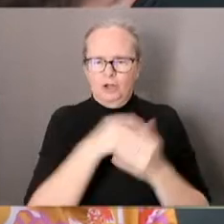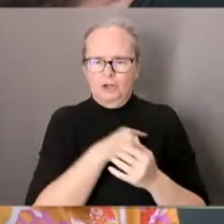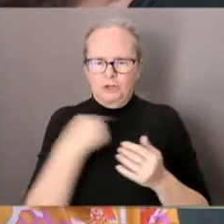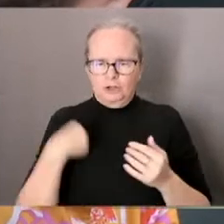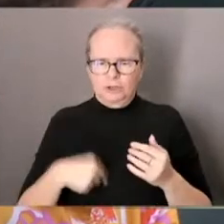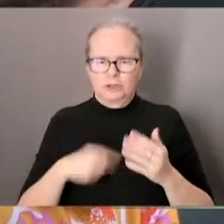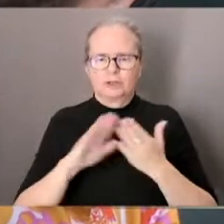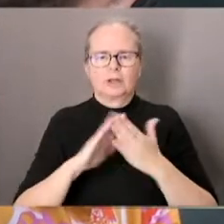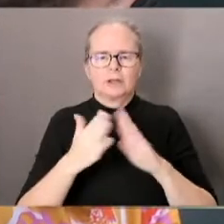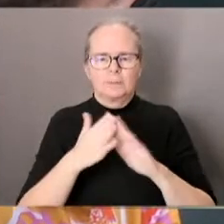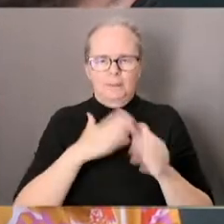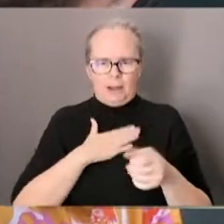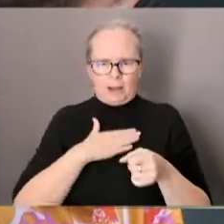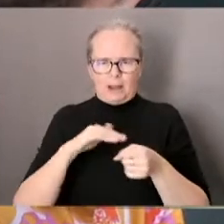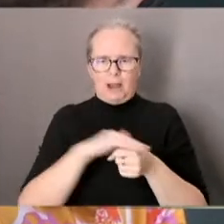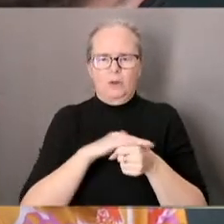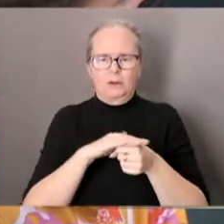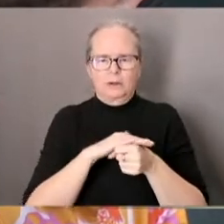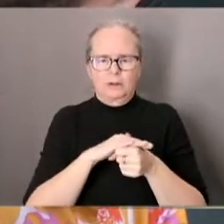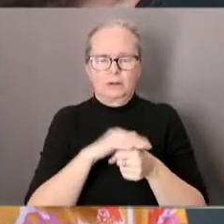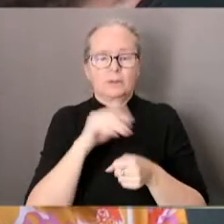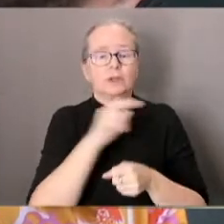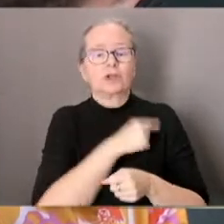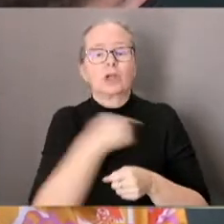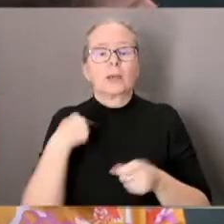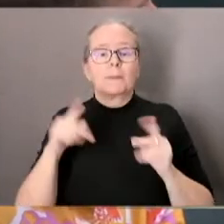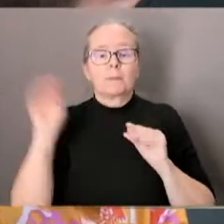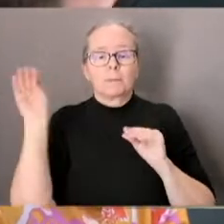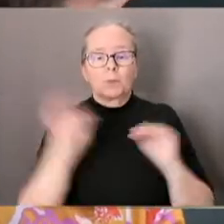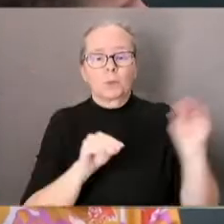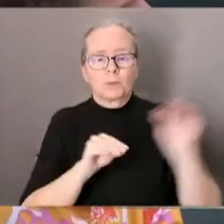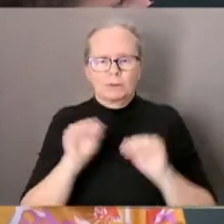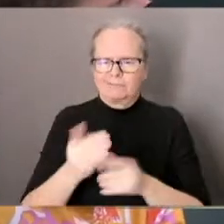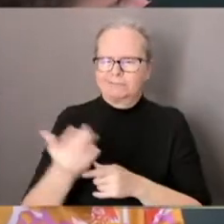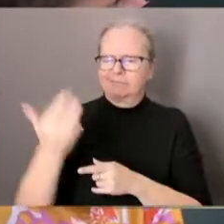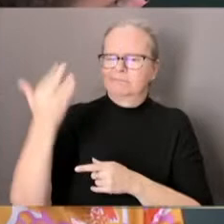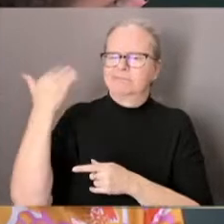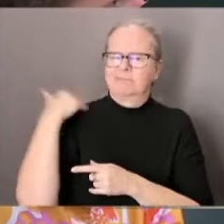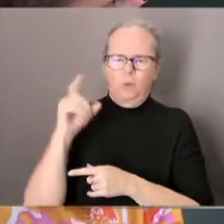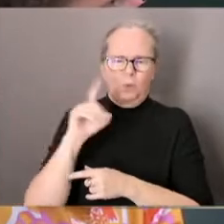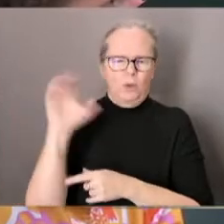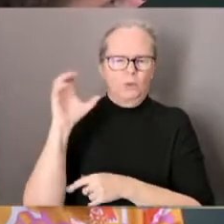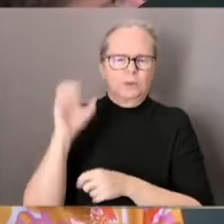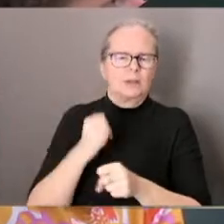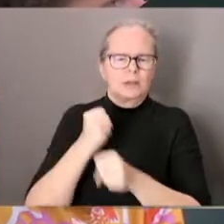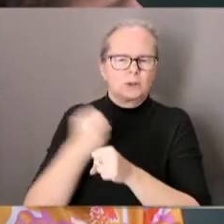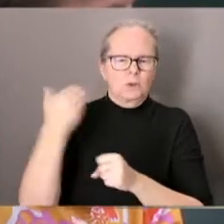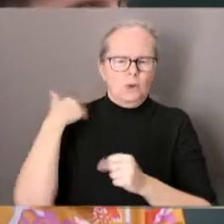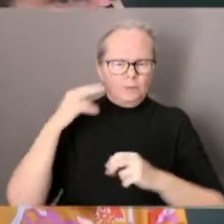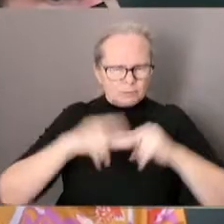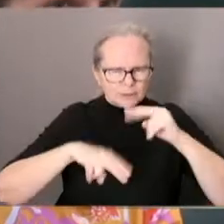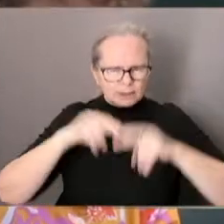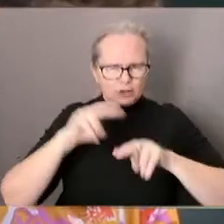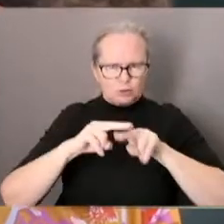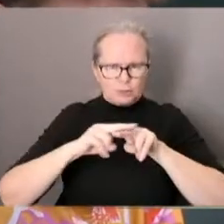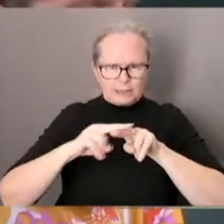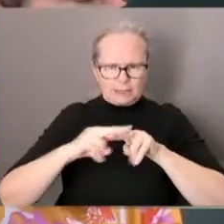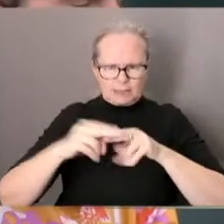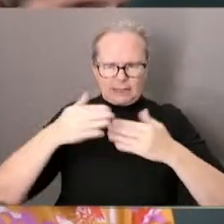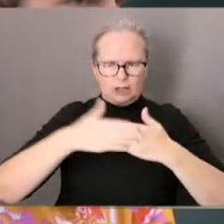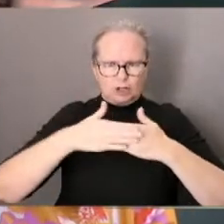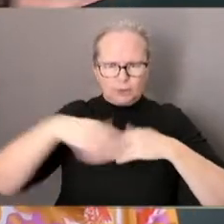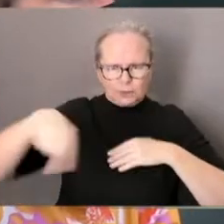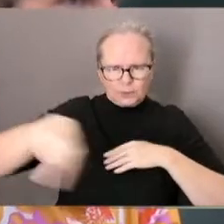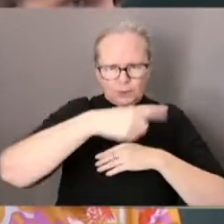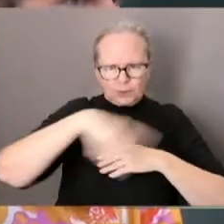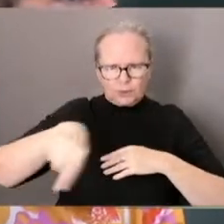to help build the Canadian Pacific Railway which is critical to the development of western Canada however these Chinese immigrants were exploited they were not paid